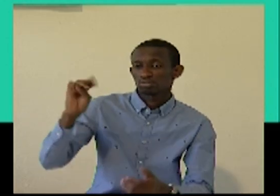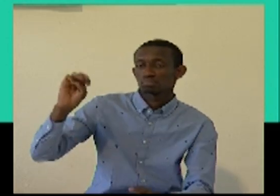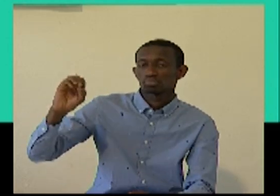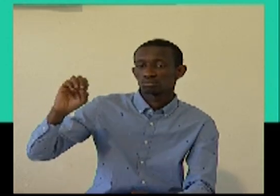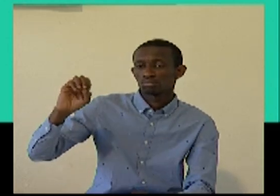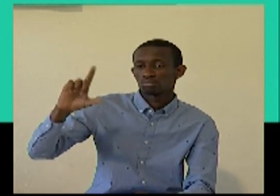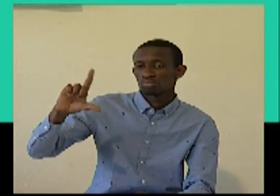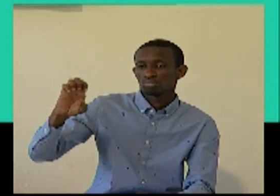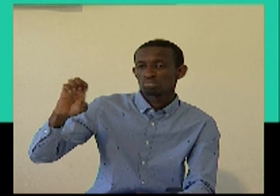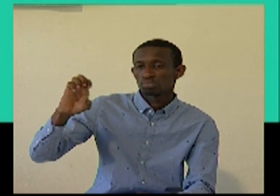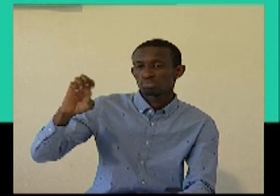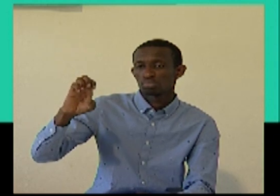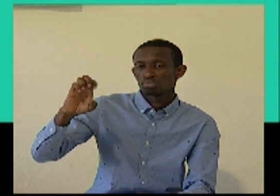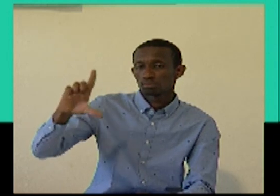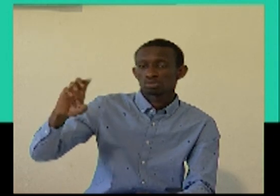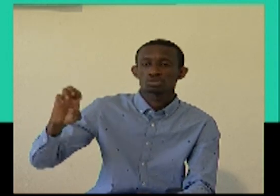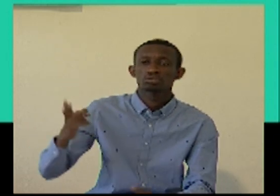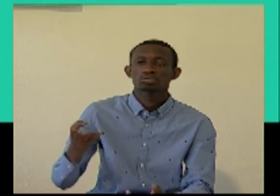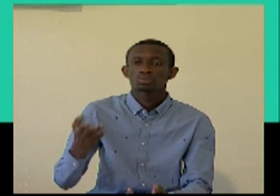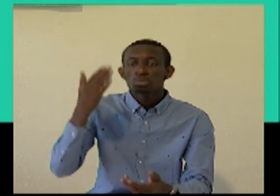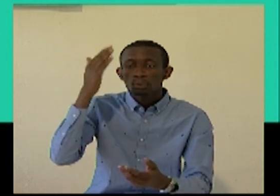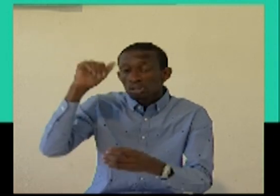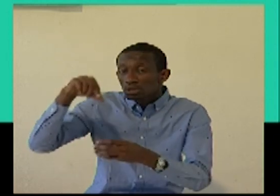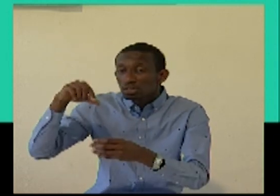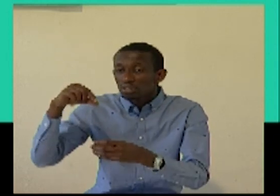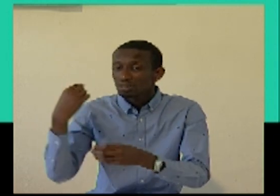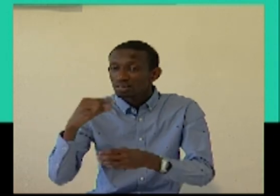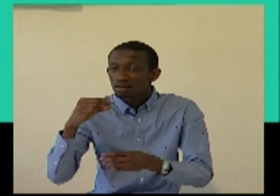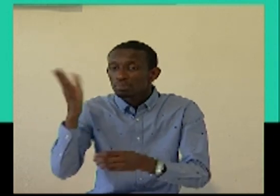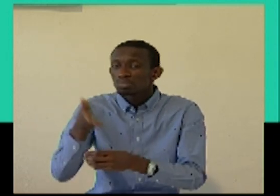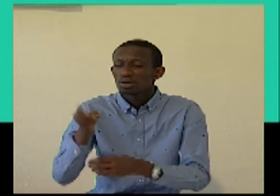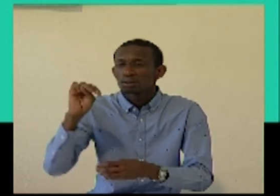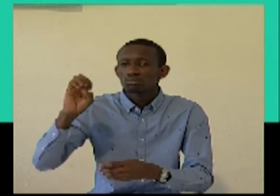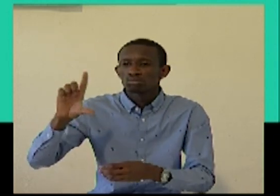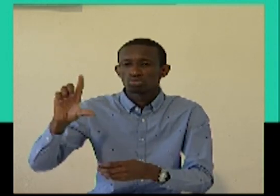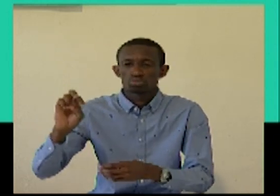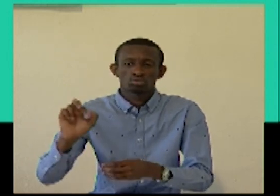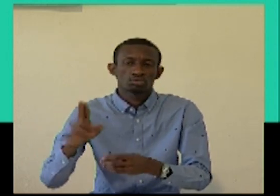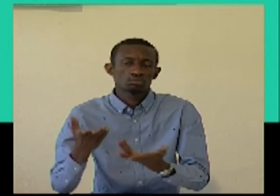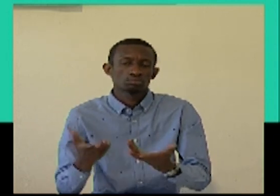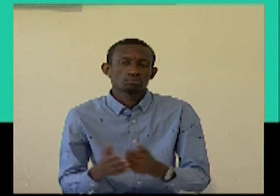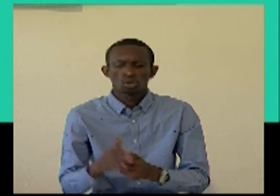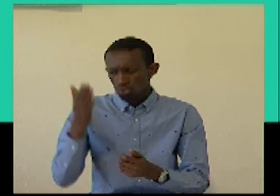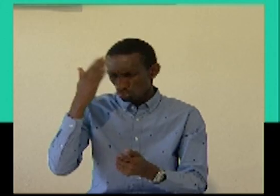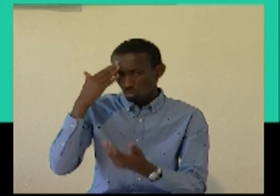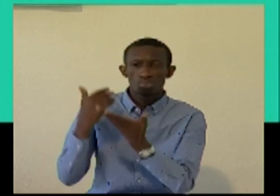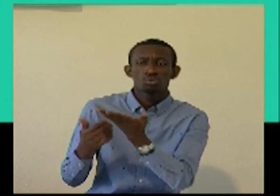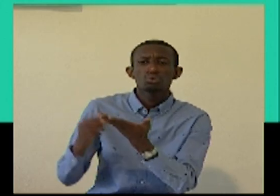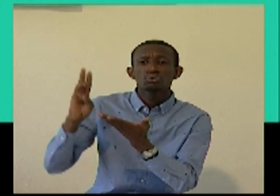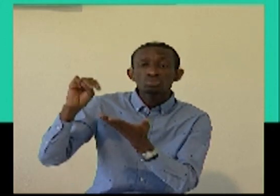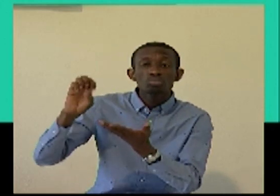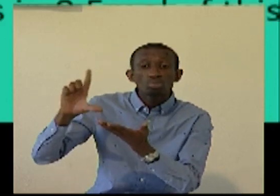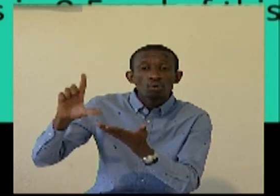molecule. Mass of molecule in grams per mole, so you have molar mass and the mass of